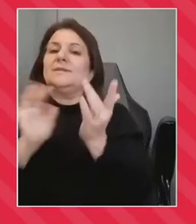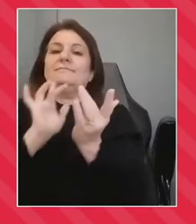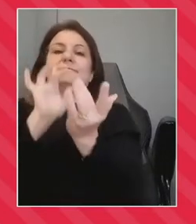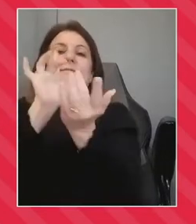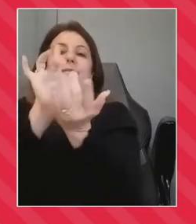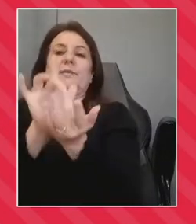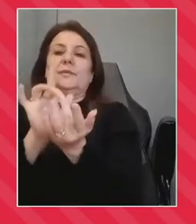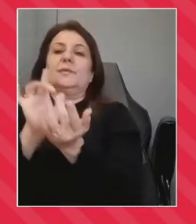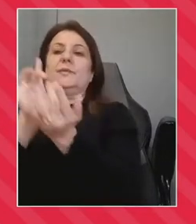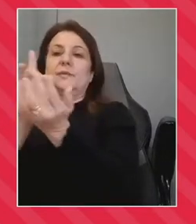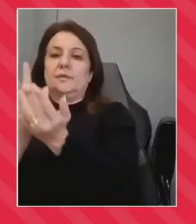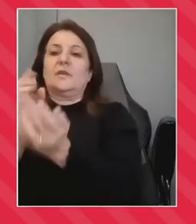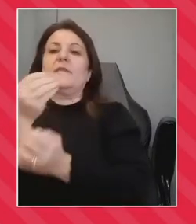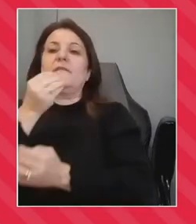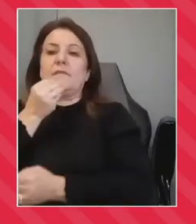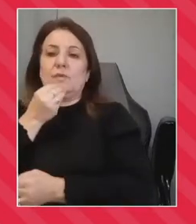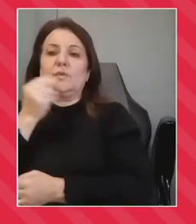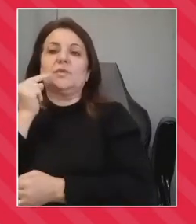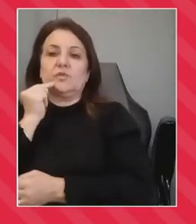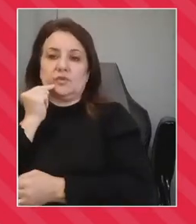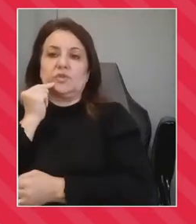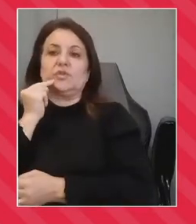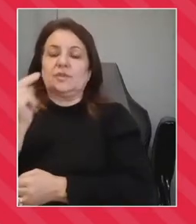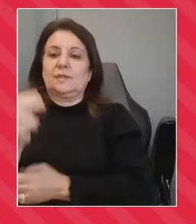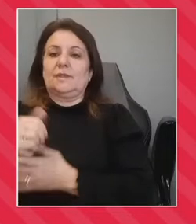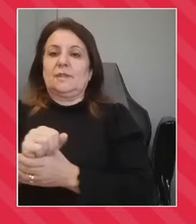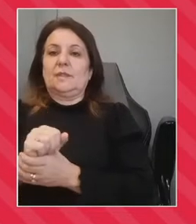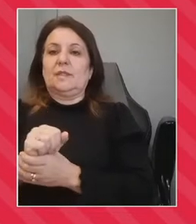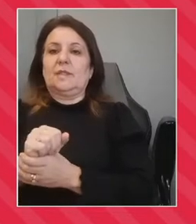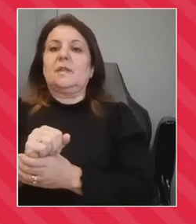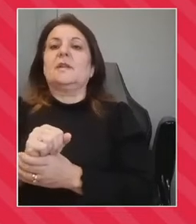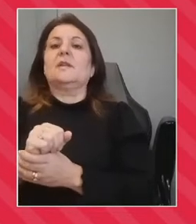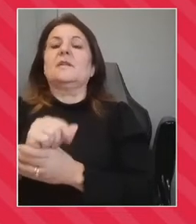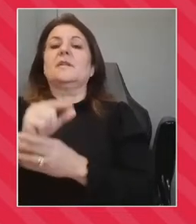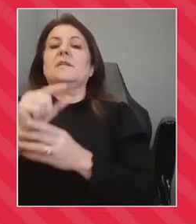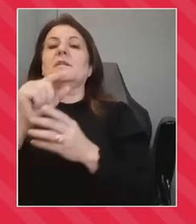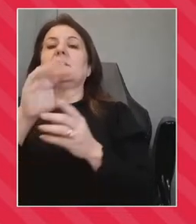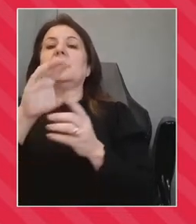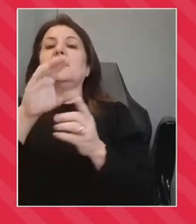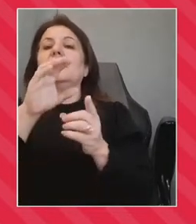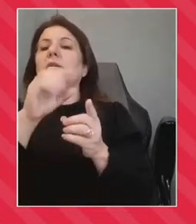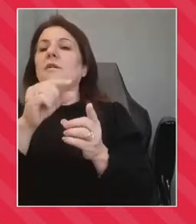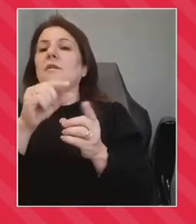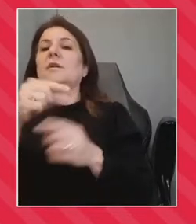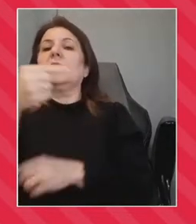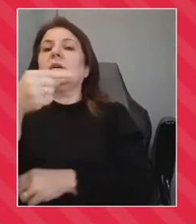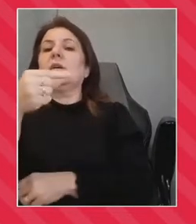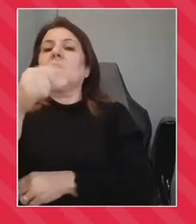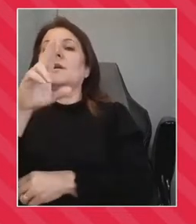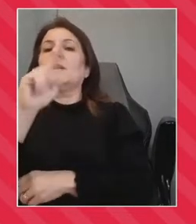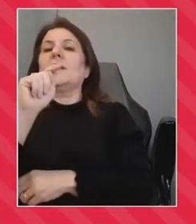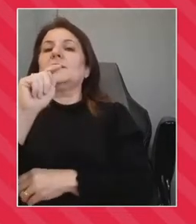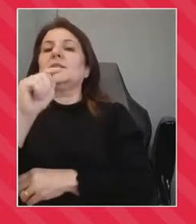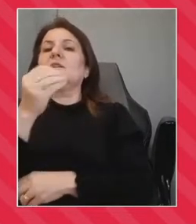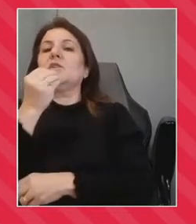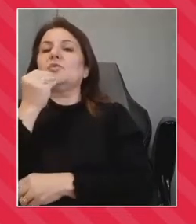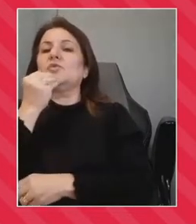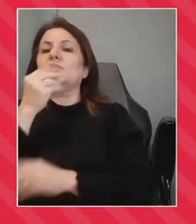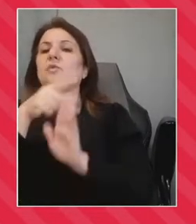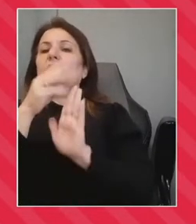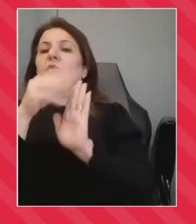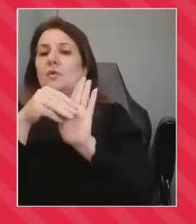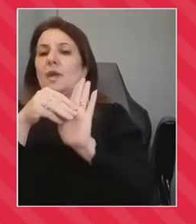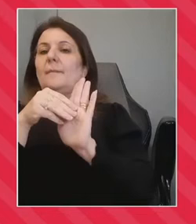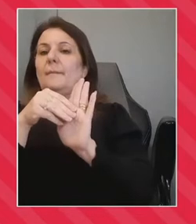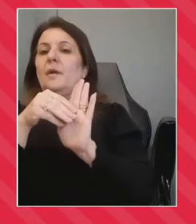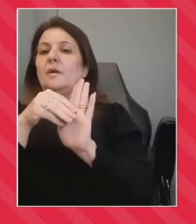and nutrition, such as the Gus Schumacher Nutrition Incentive Program, which is known as GUSNIP. So I think one of the key things that I want to make sure I leave